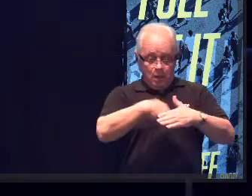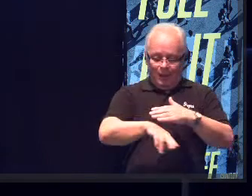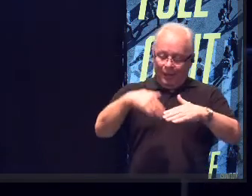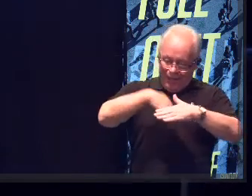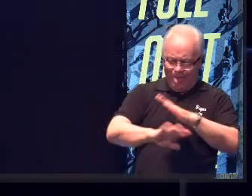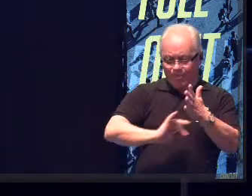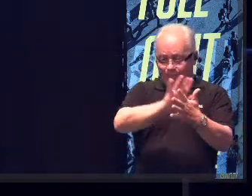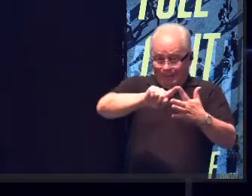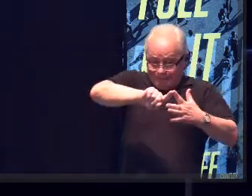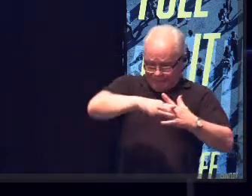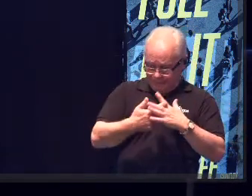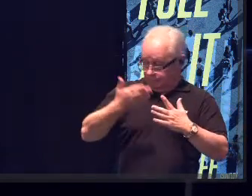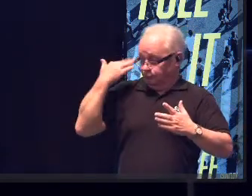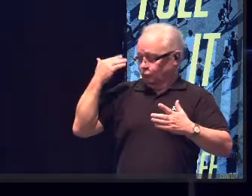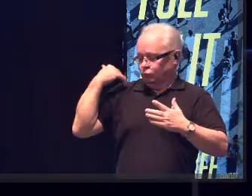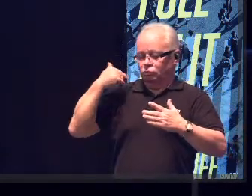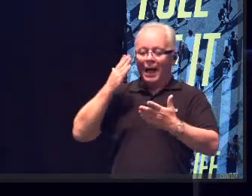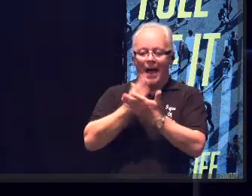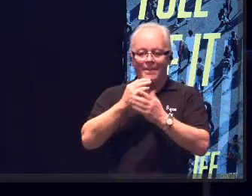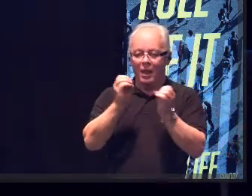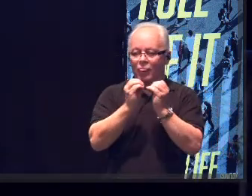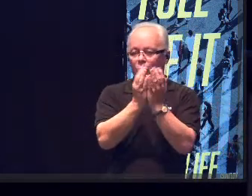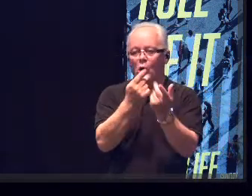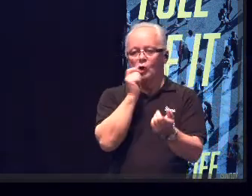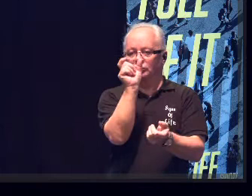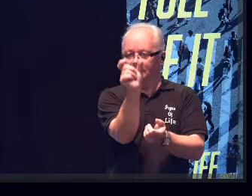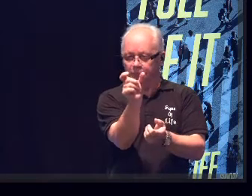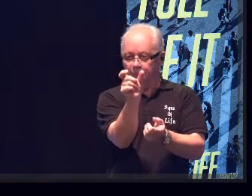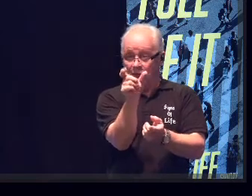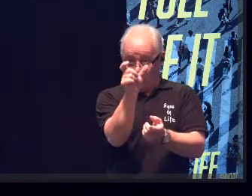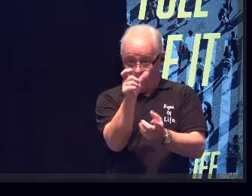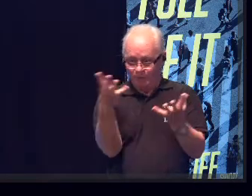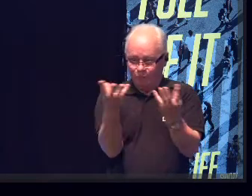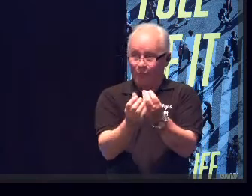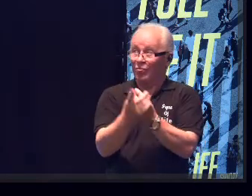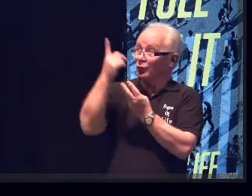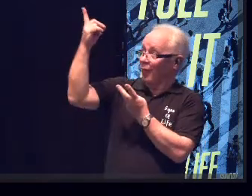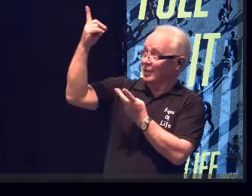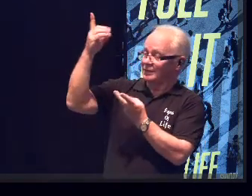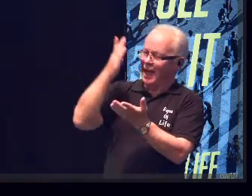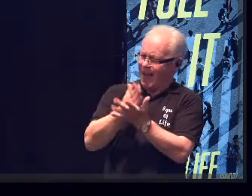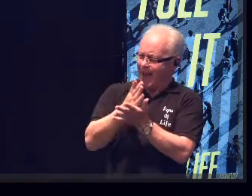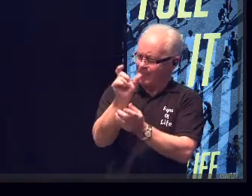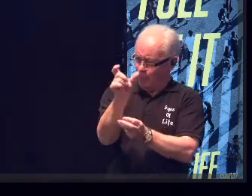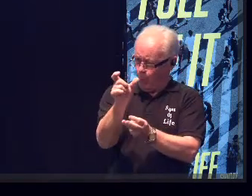beginning was the Word. And the Word was with God, and the Word was